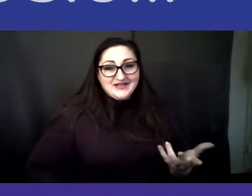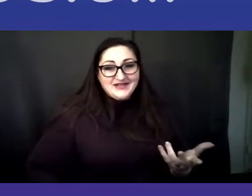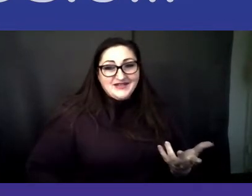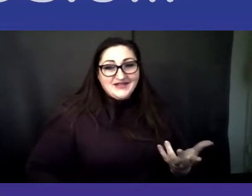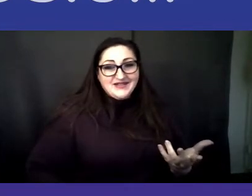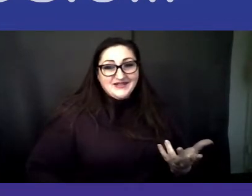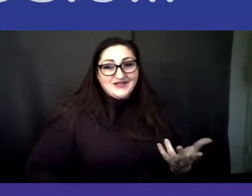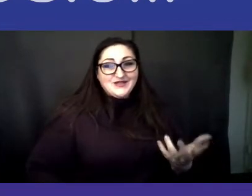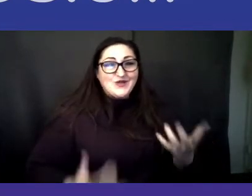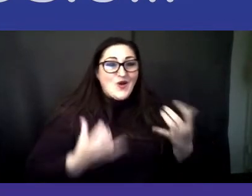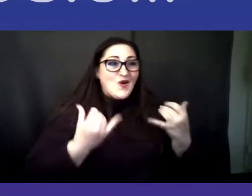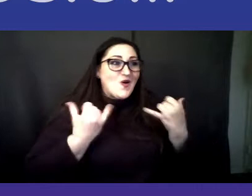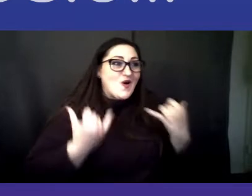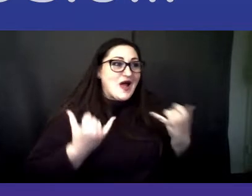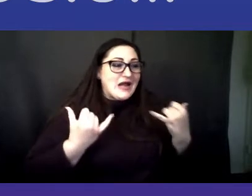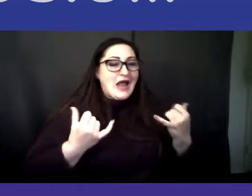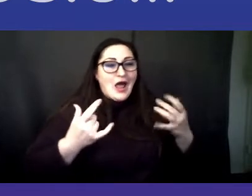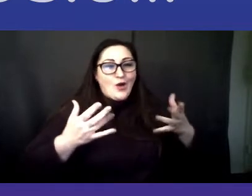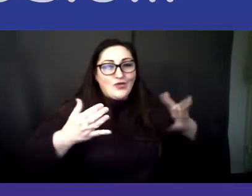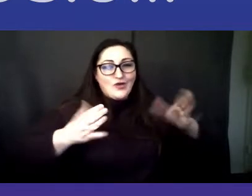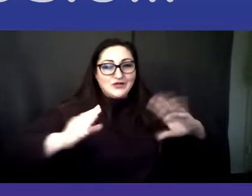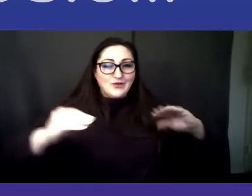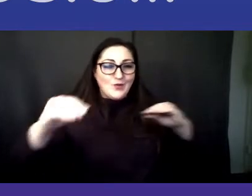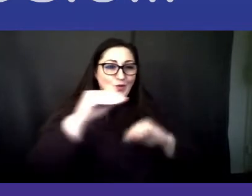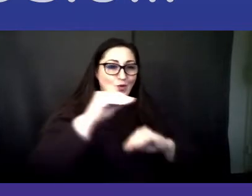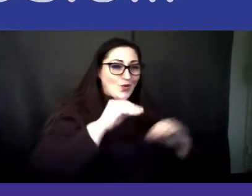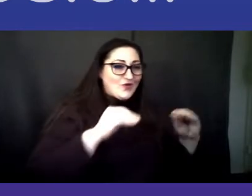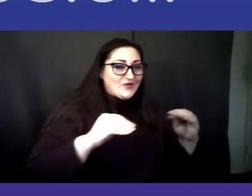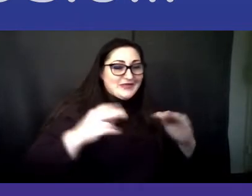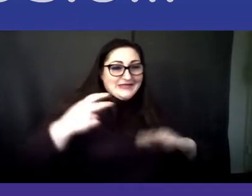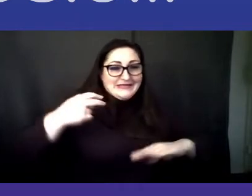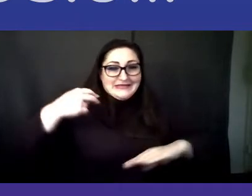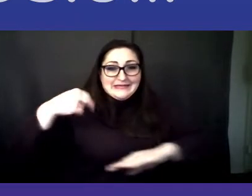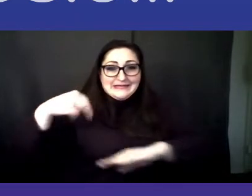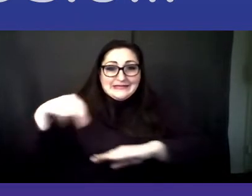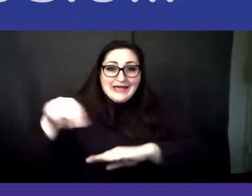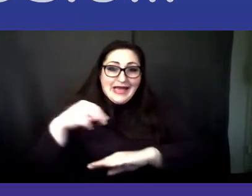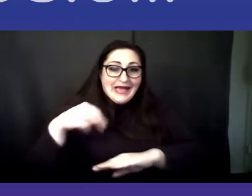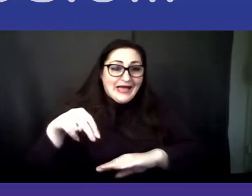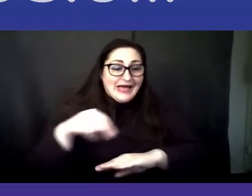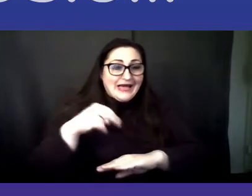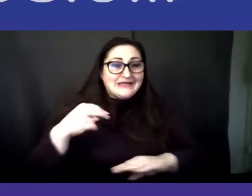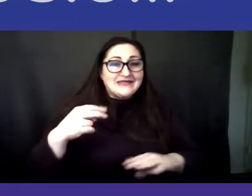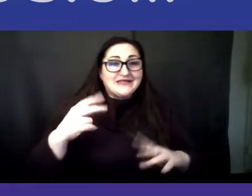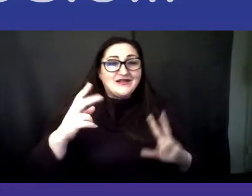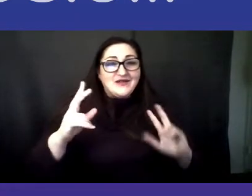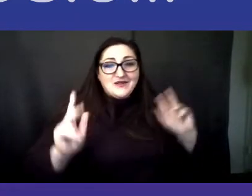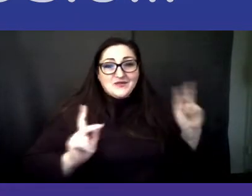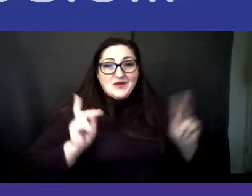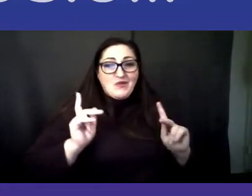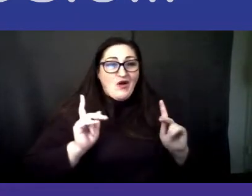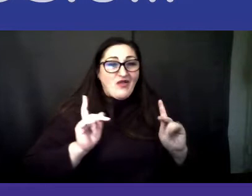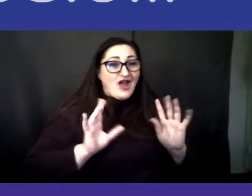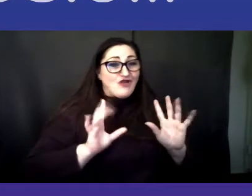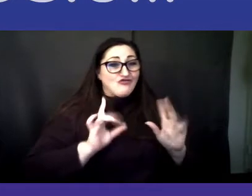there's these forms of movement and dance that are like really evolving rapidly right in front of